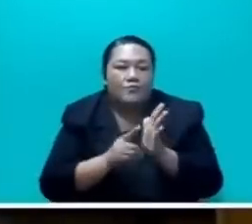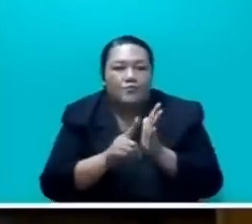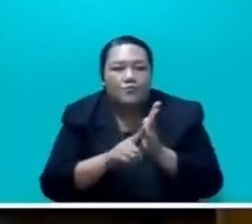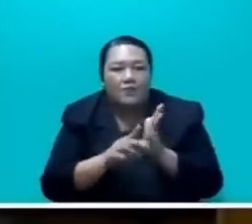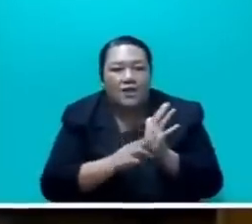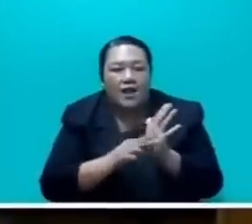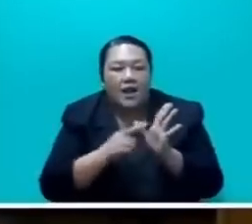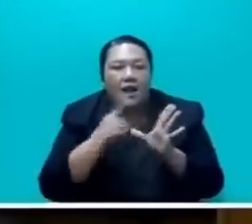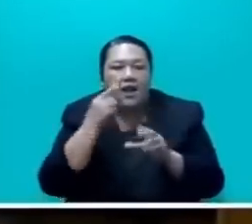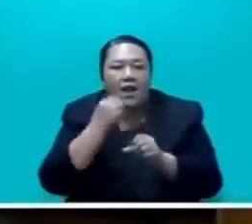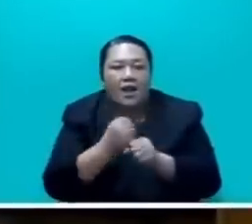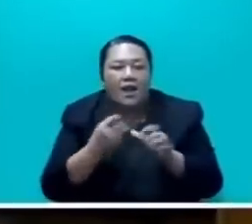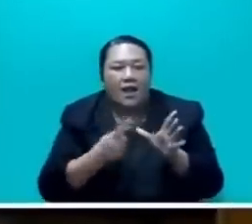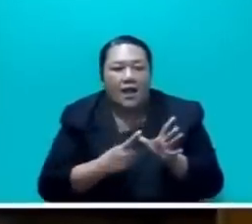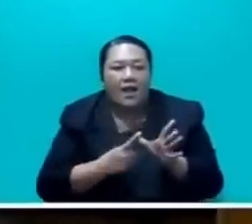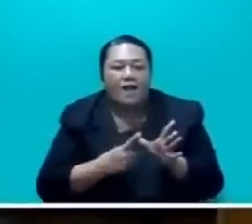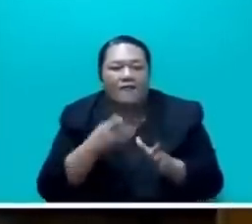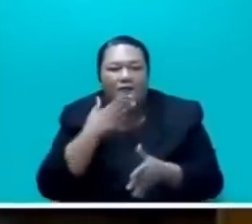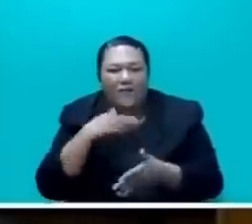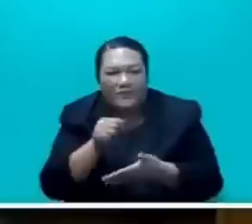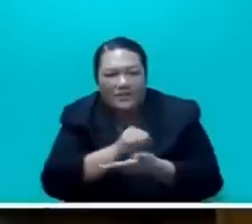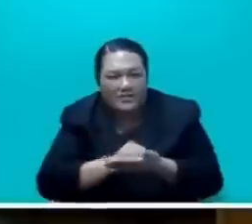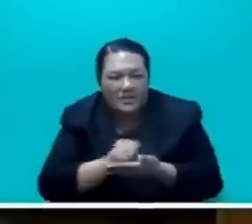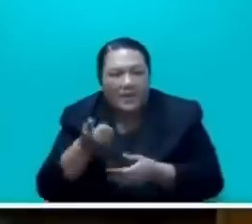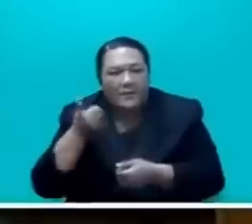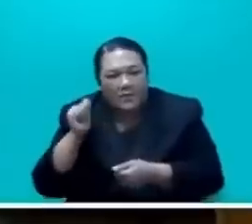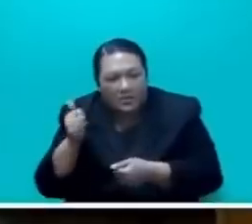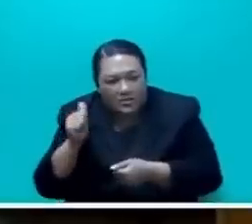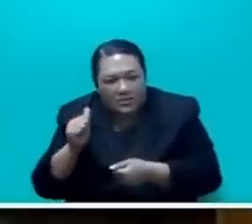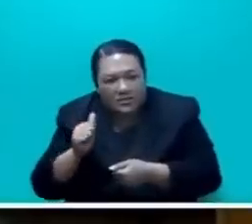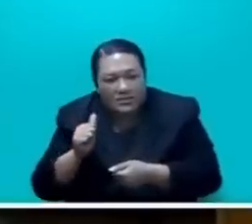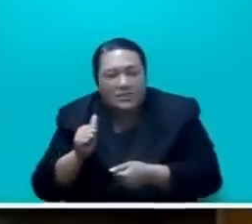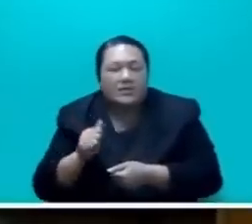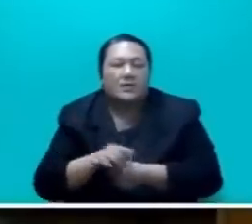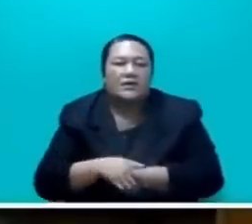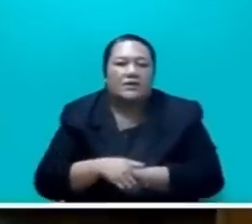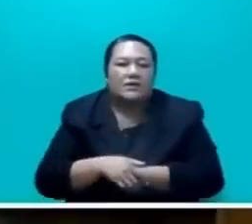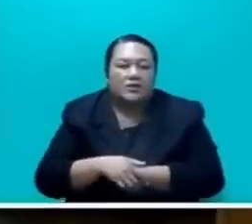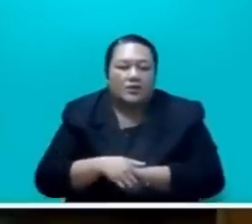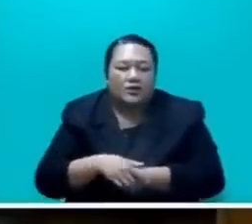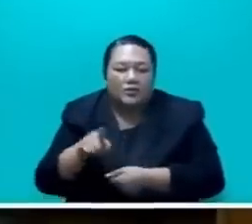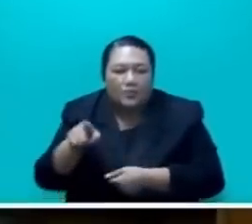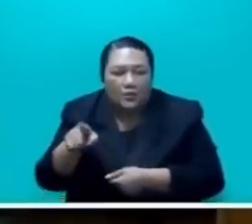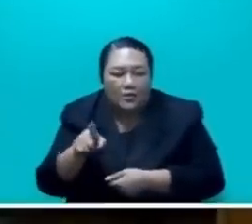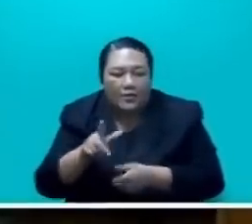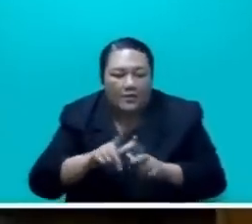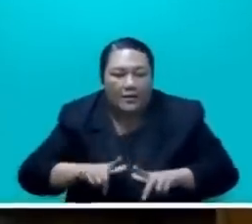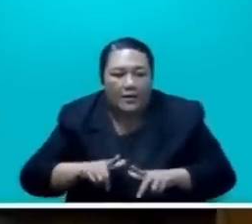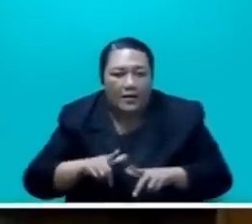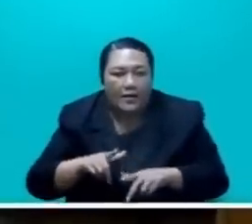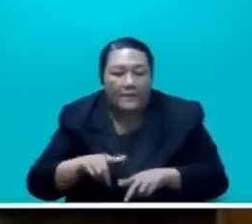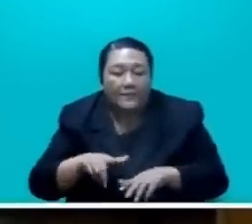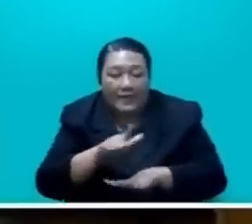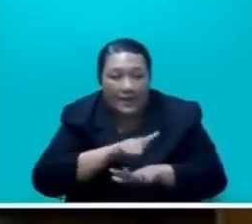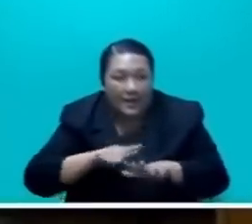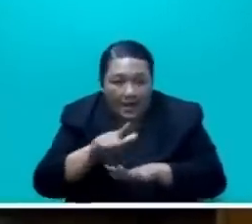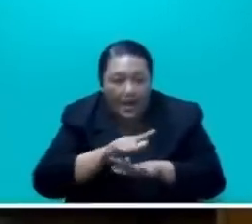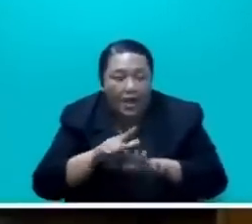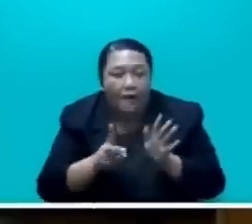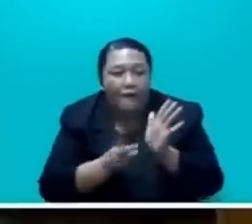as my apology or maternal sorrow to the Vanua Wunda, Visese,